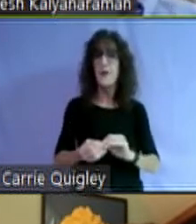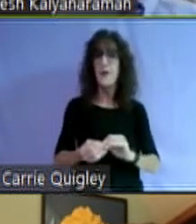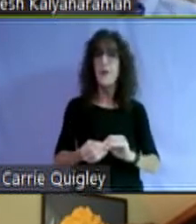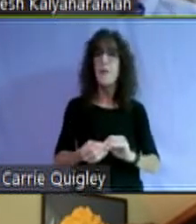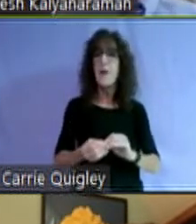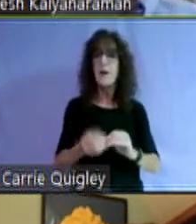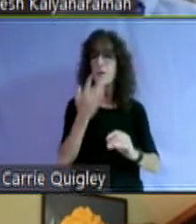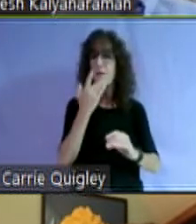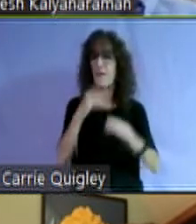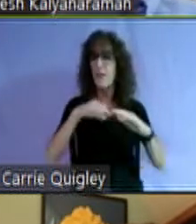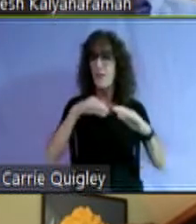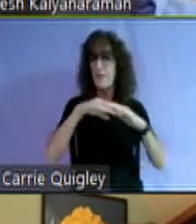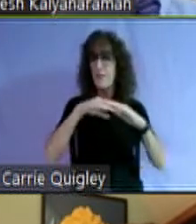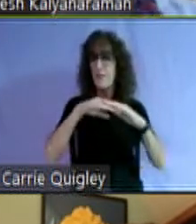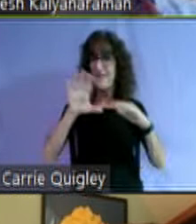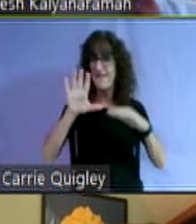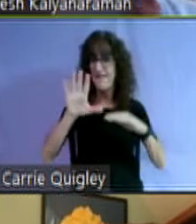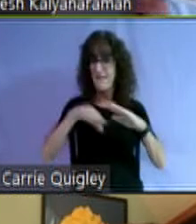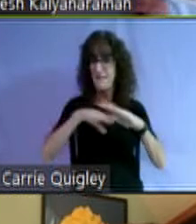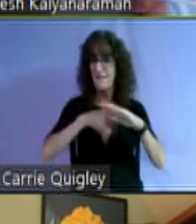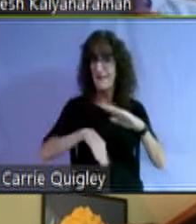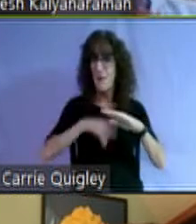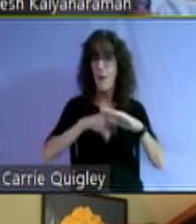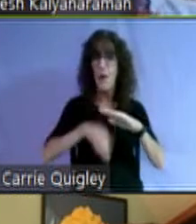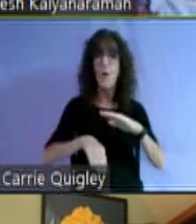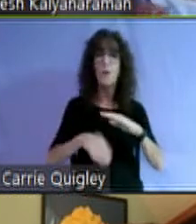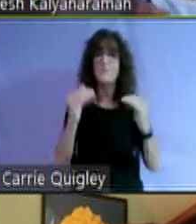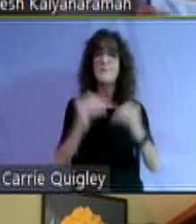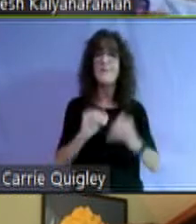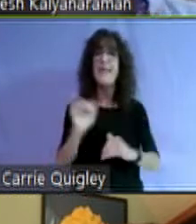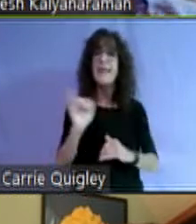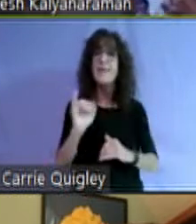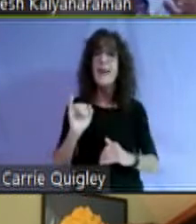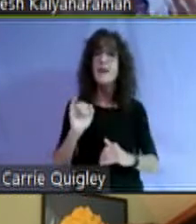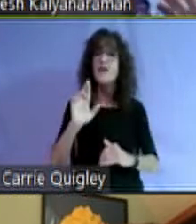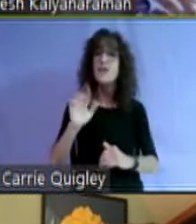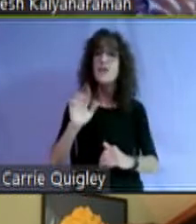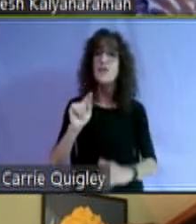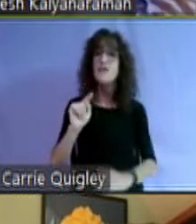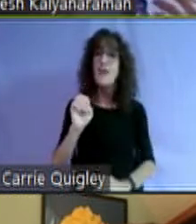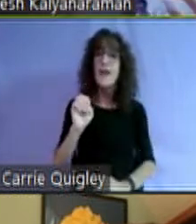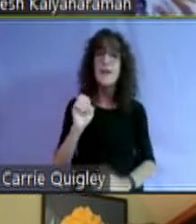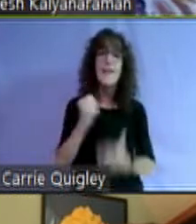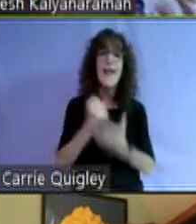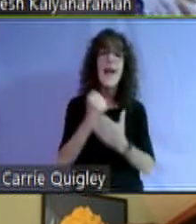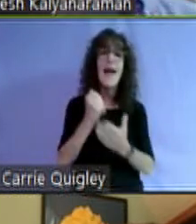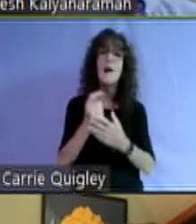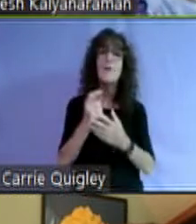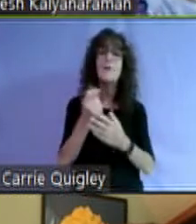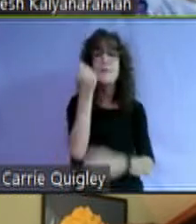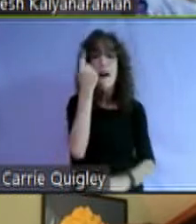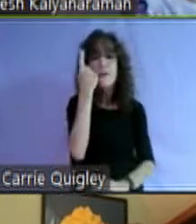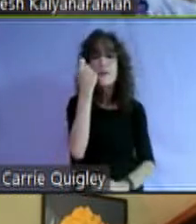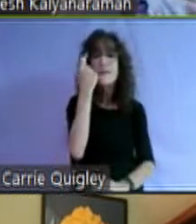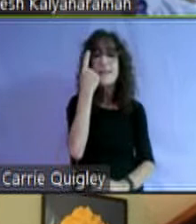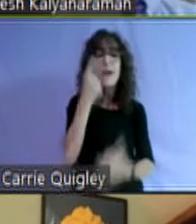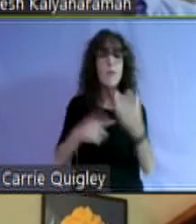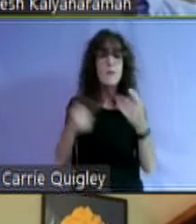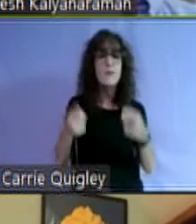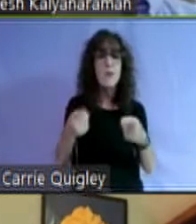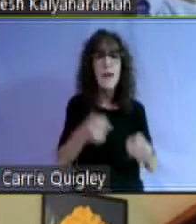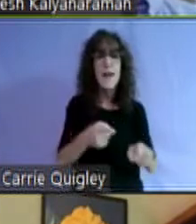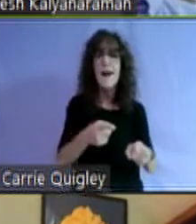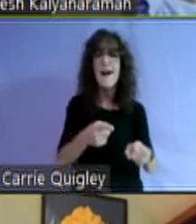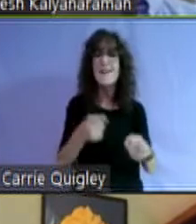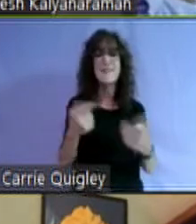5. And then the infection rate is one that we look at. It helps give us an understanding of what's happening. It is not